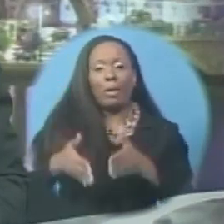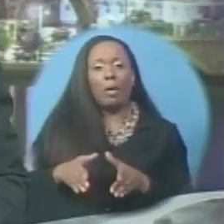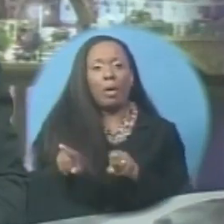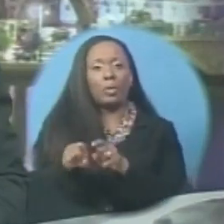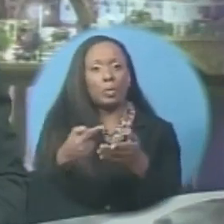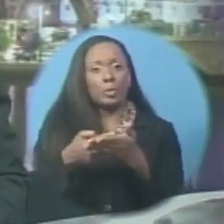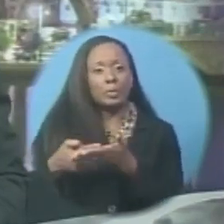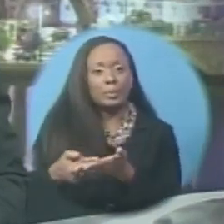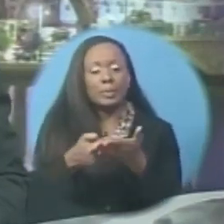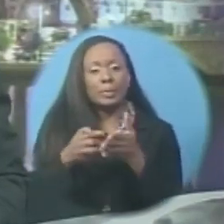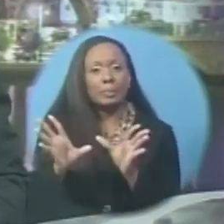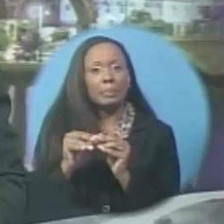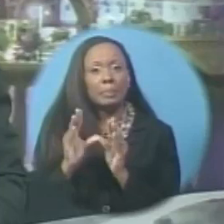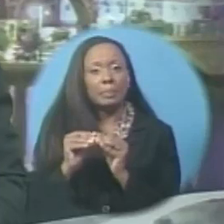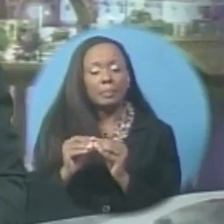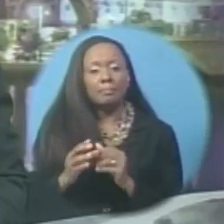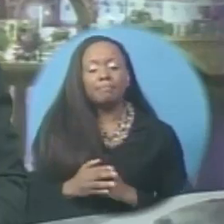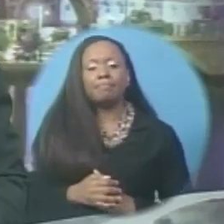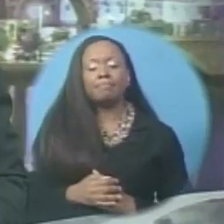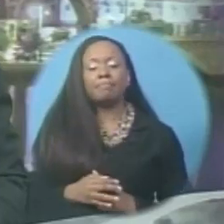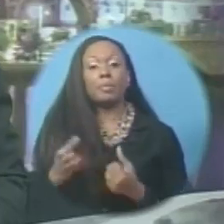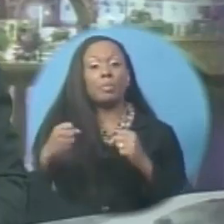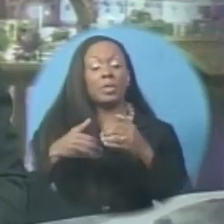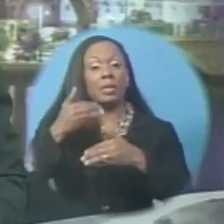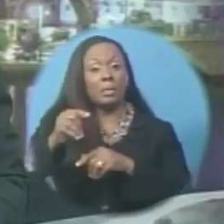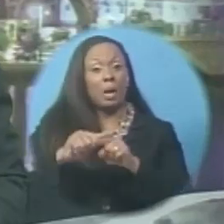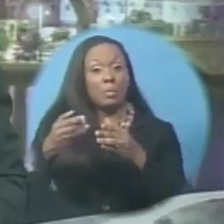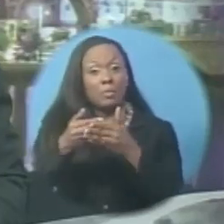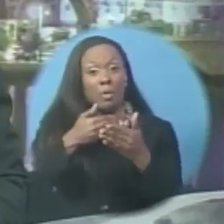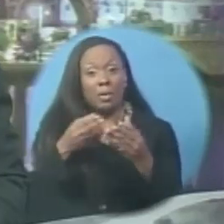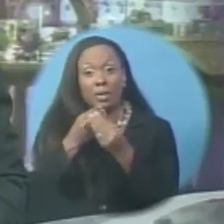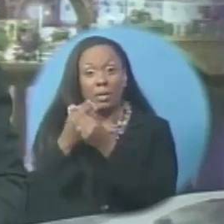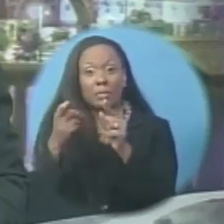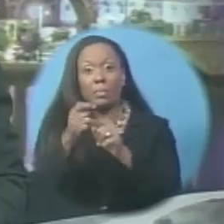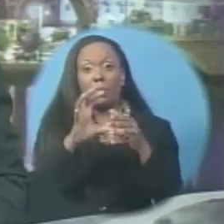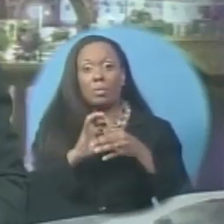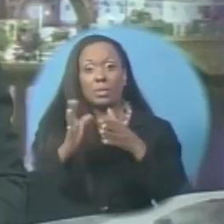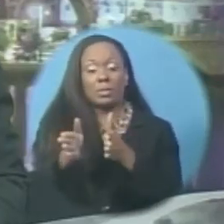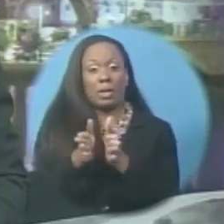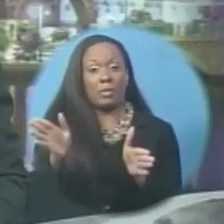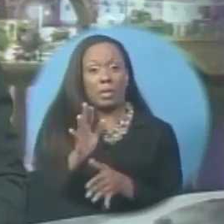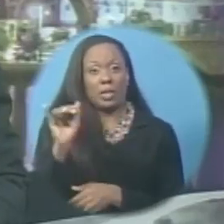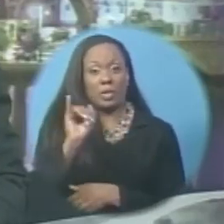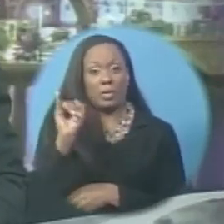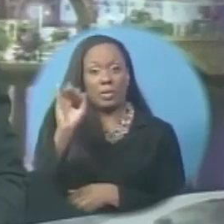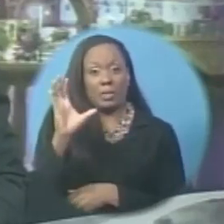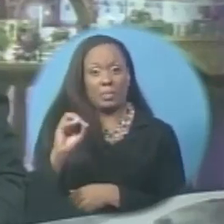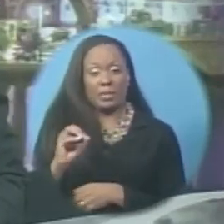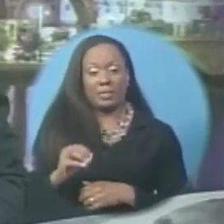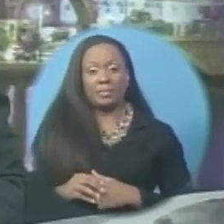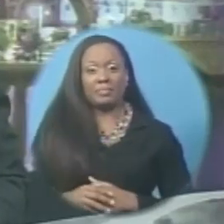Chirac. Well, sports news is next with Anne-Marie Burt, but first a tip from Cooperators General Insurance.